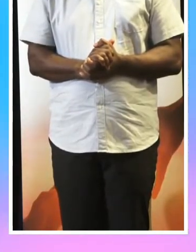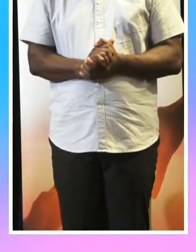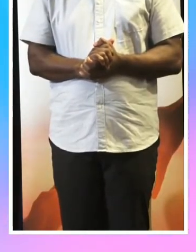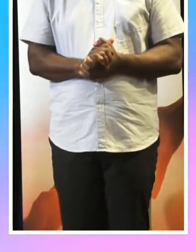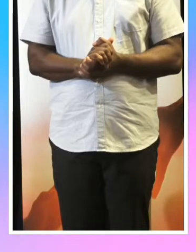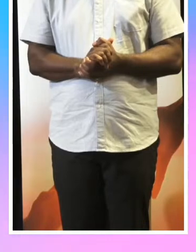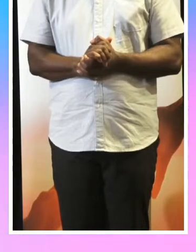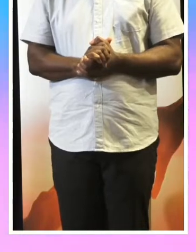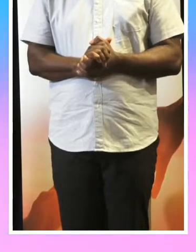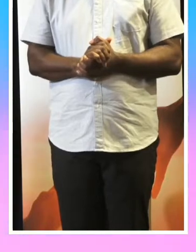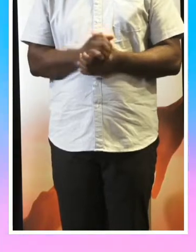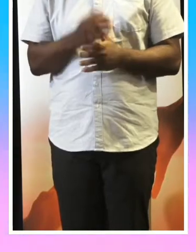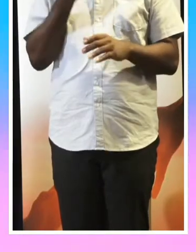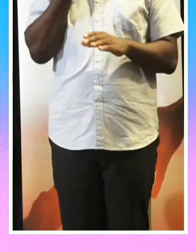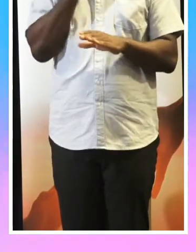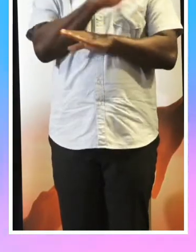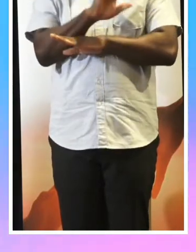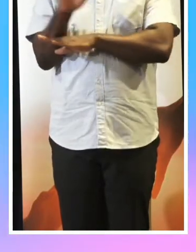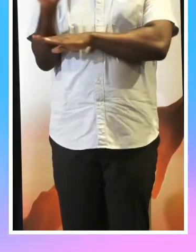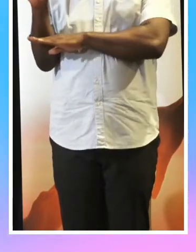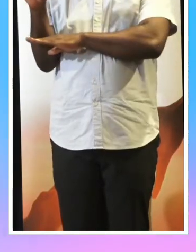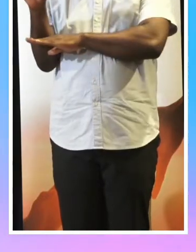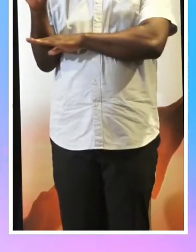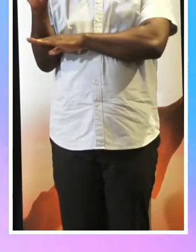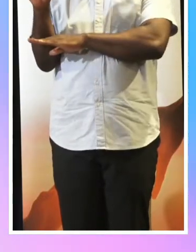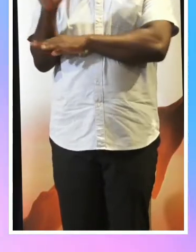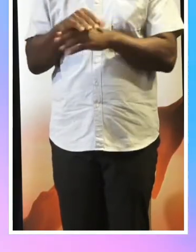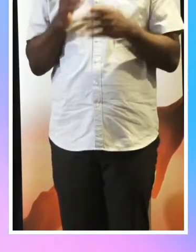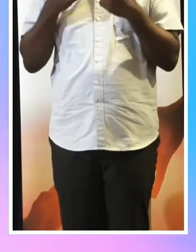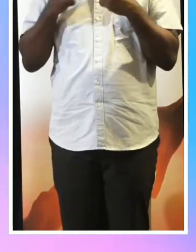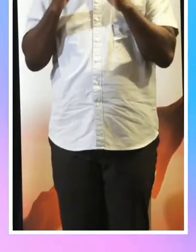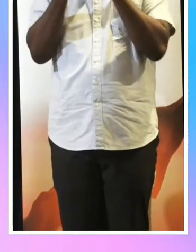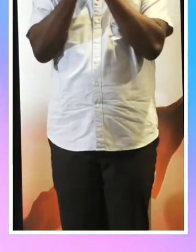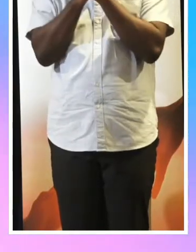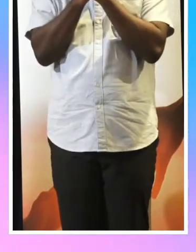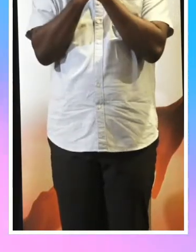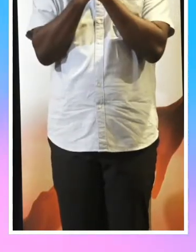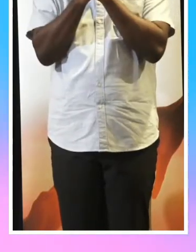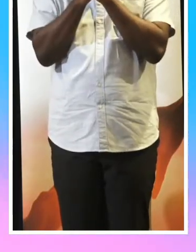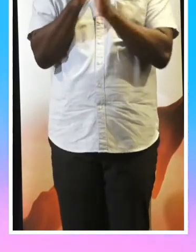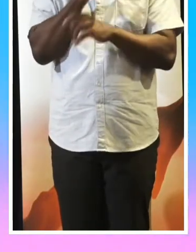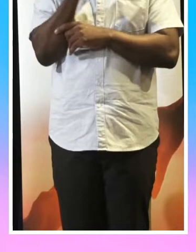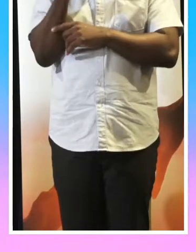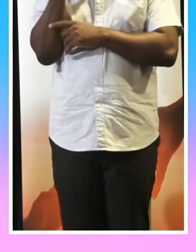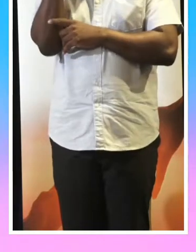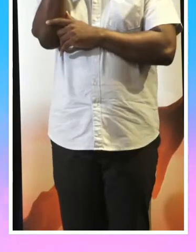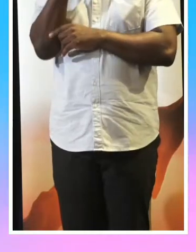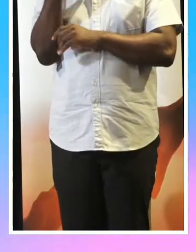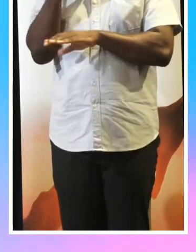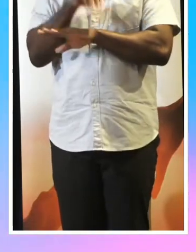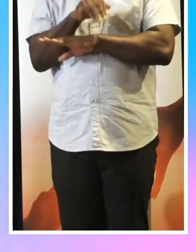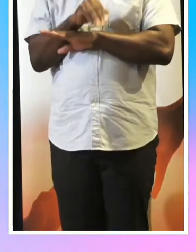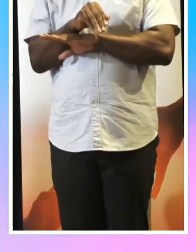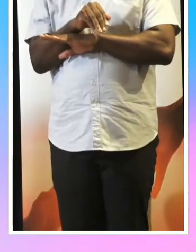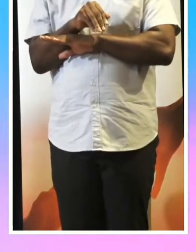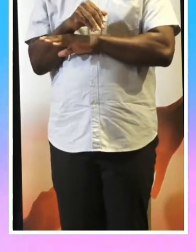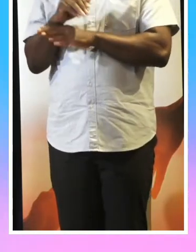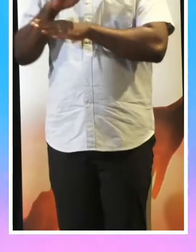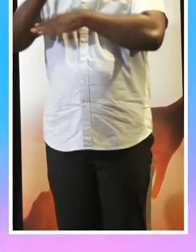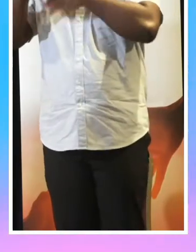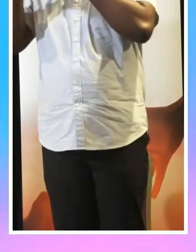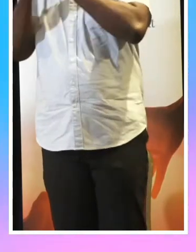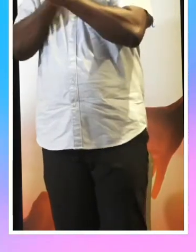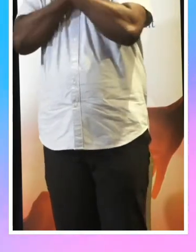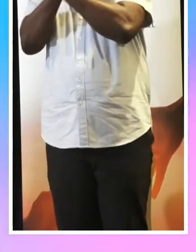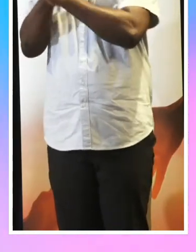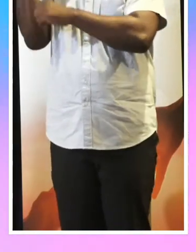A blessed good evening to everyone. Can we please bow our heads? You look very lovely tonight. Almighty and everlasting Father,